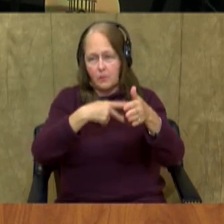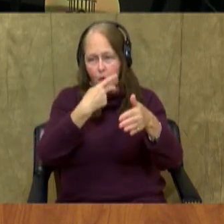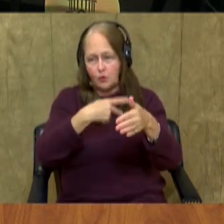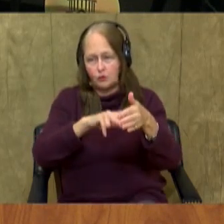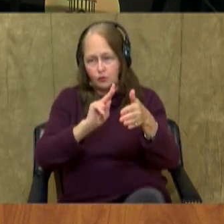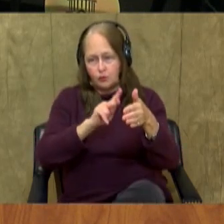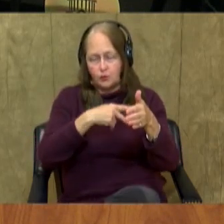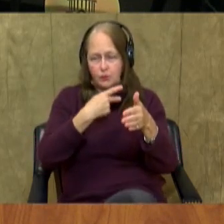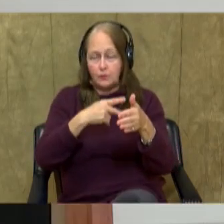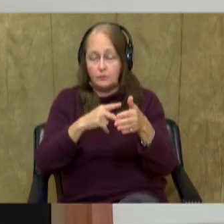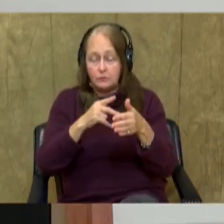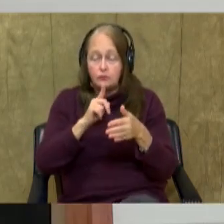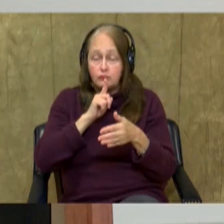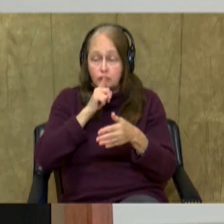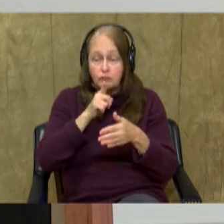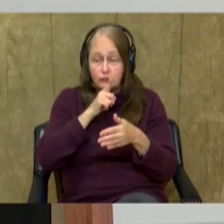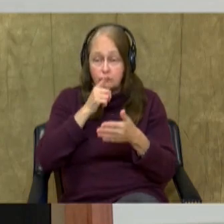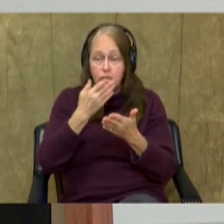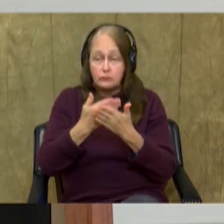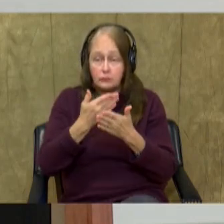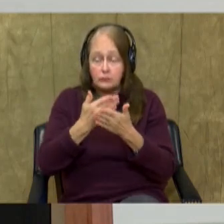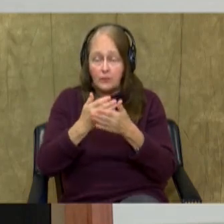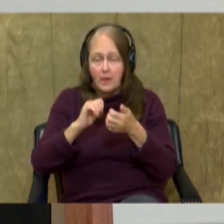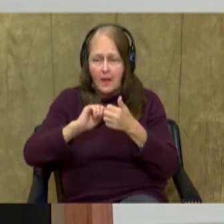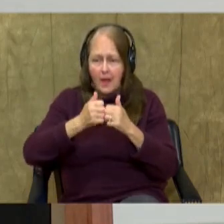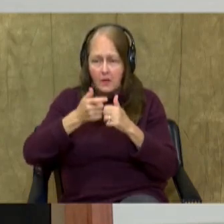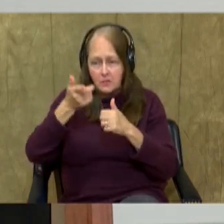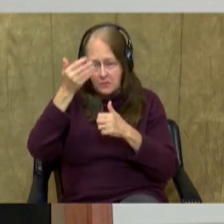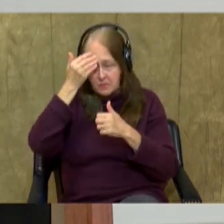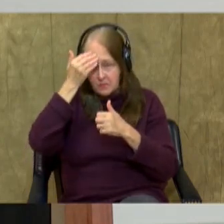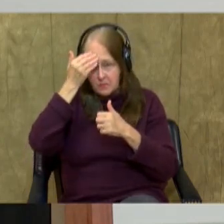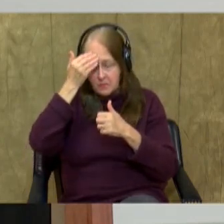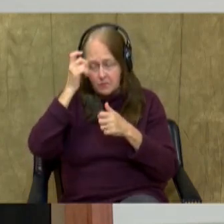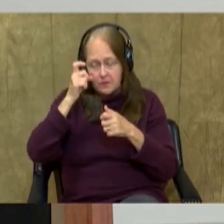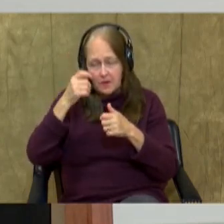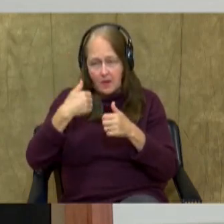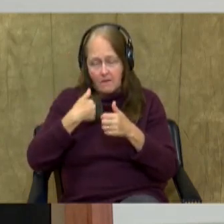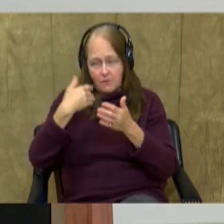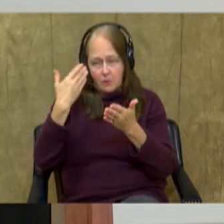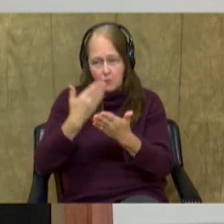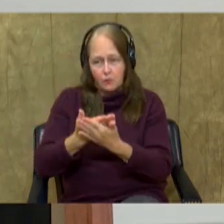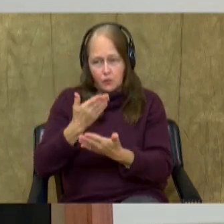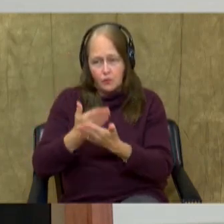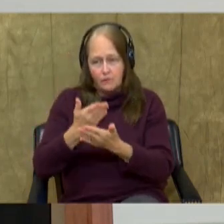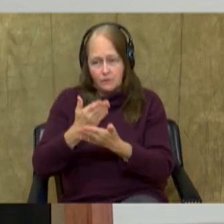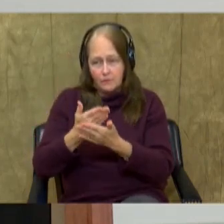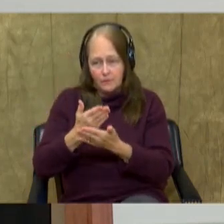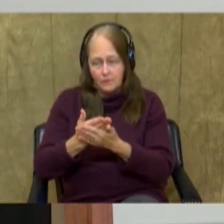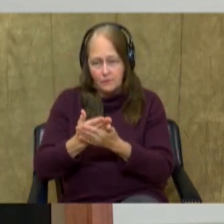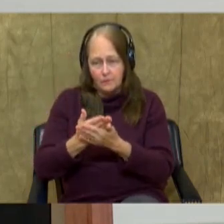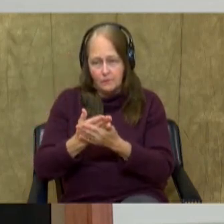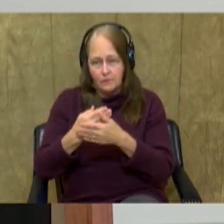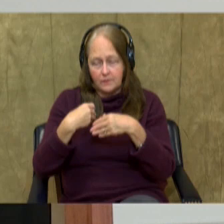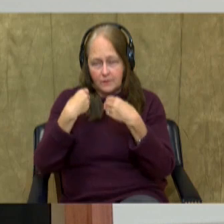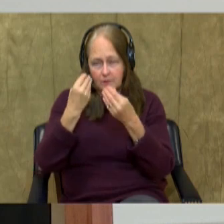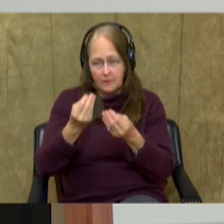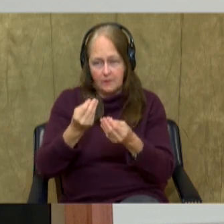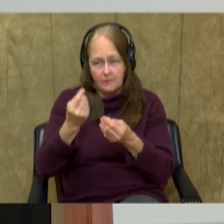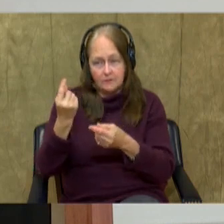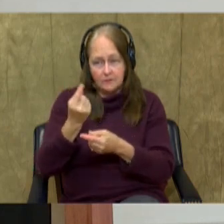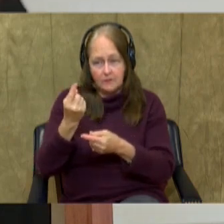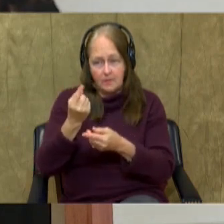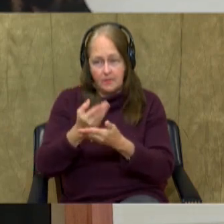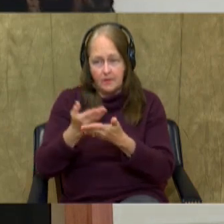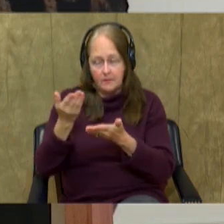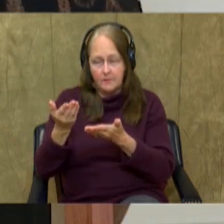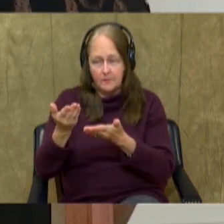poetry. And it is. How do we know that? Well, we do need to back that up. We need some proof. Well, she did give us some.